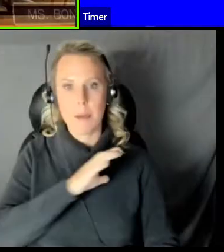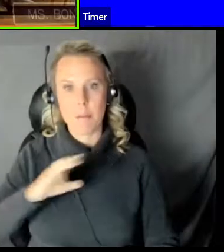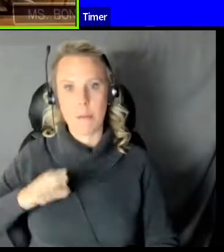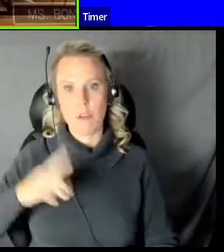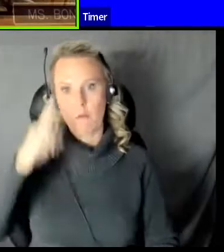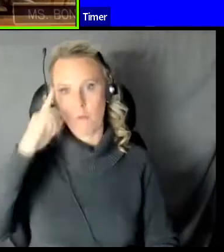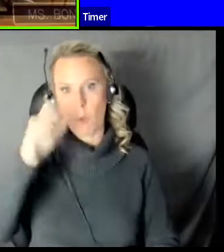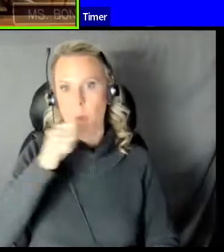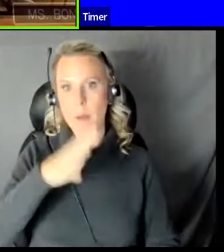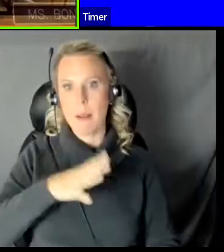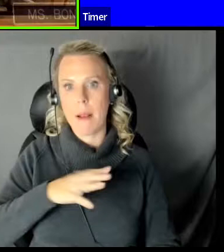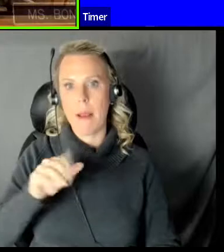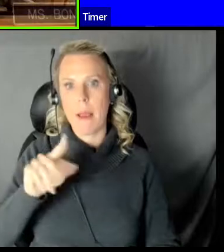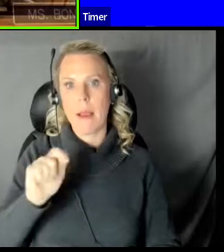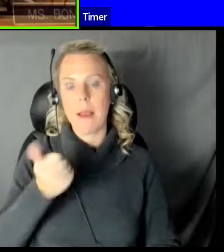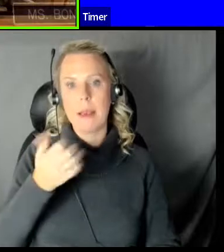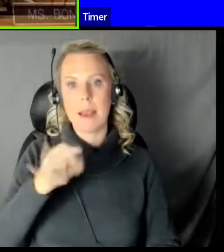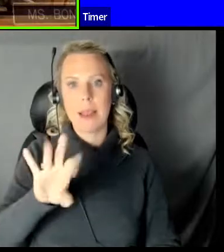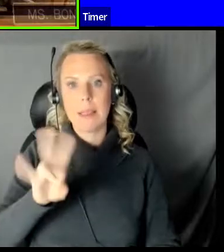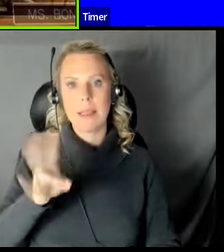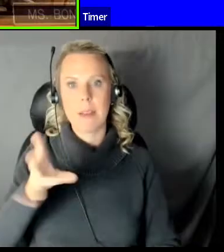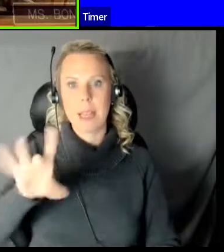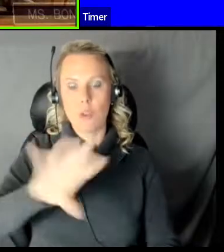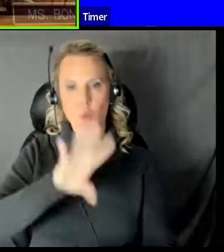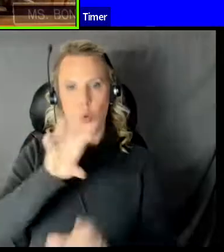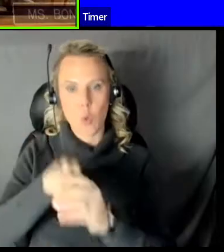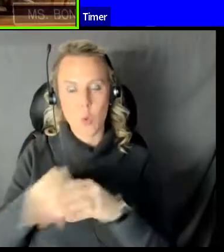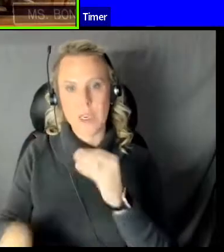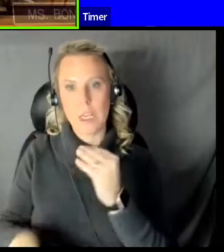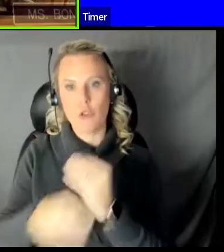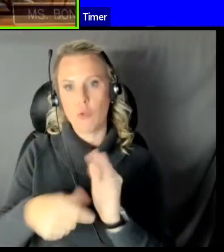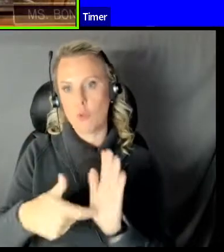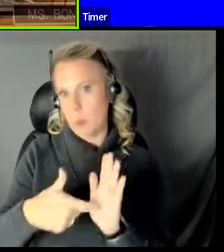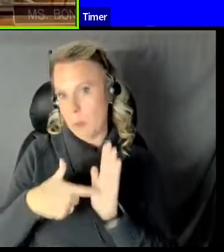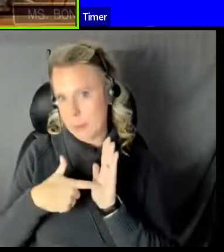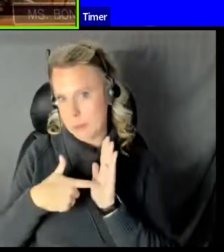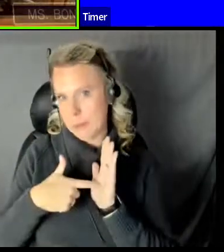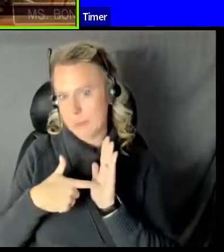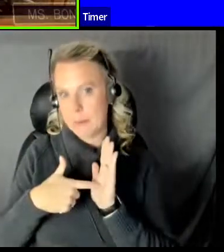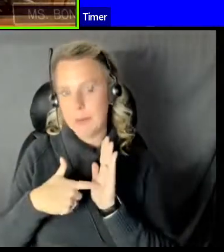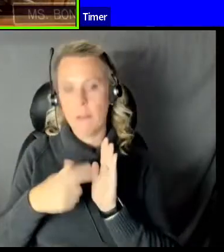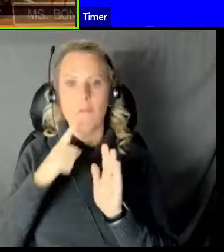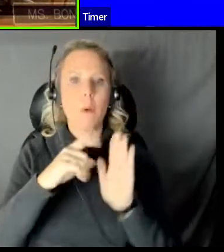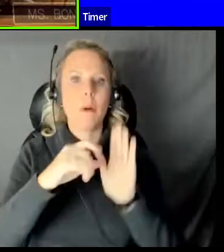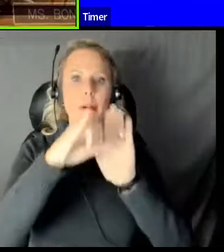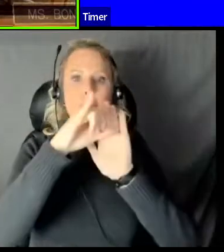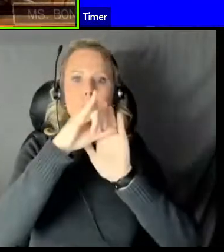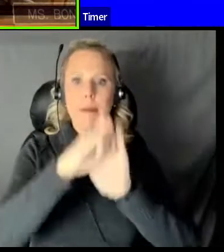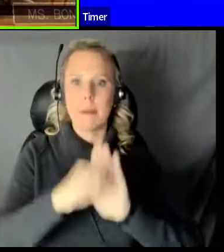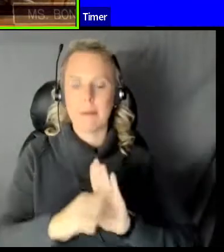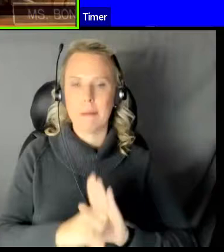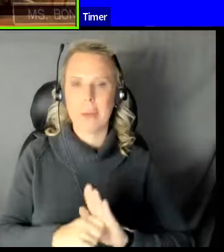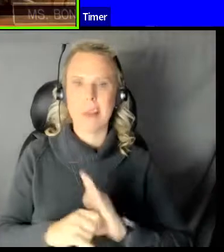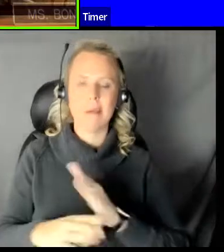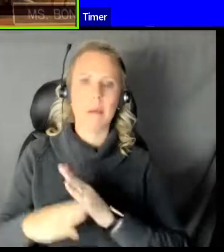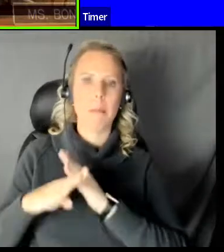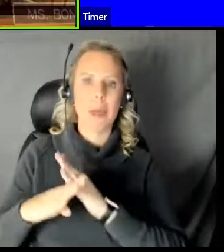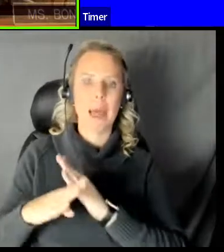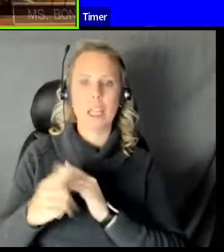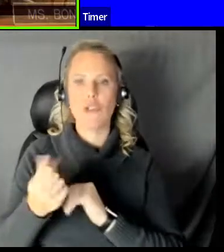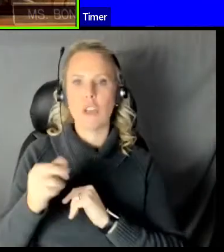Women Act of 1978 to include additional requirements for identifying and combating